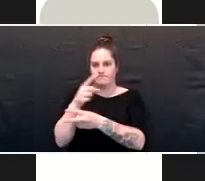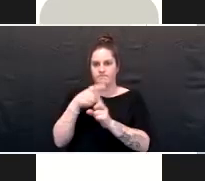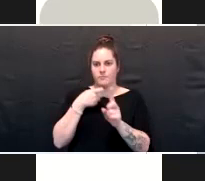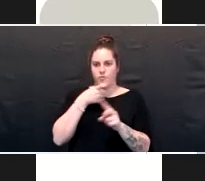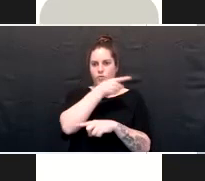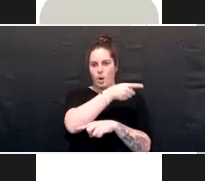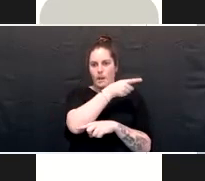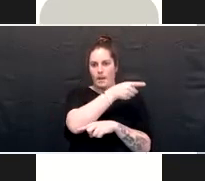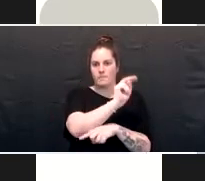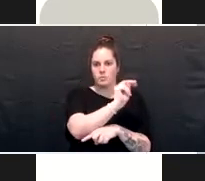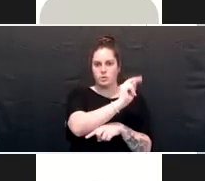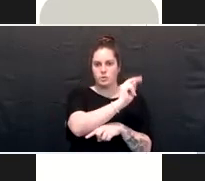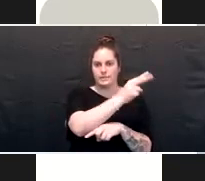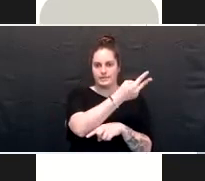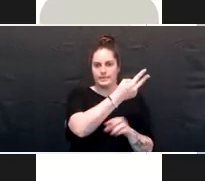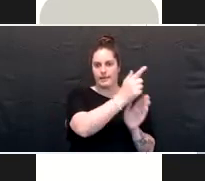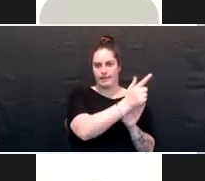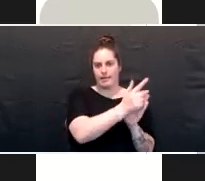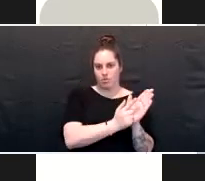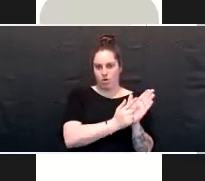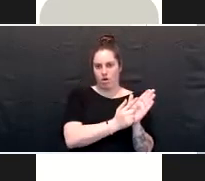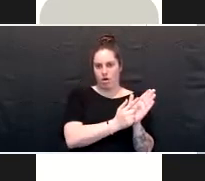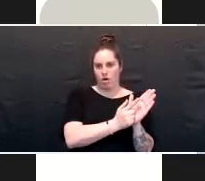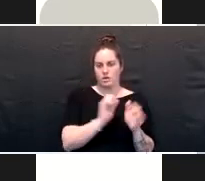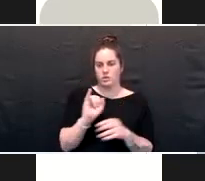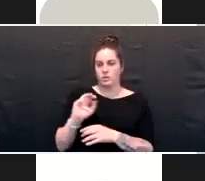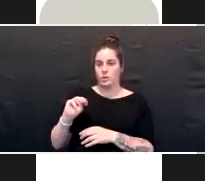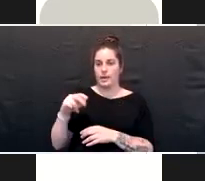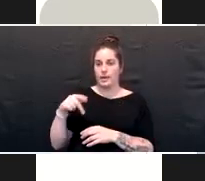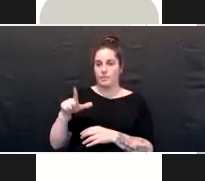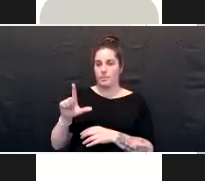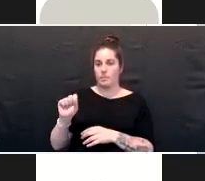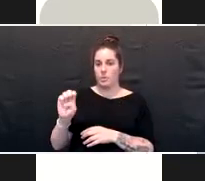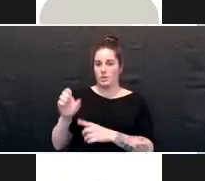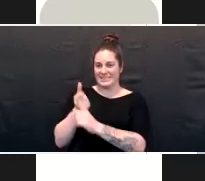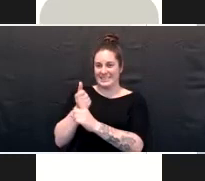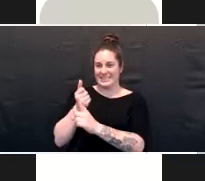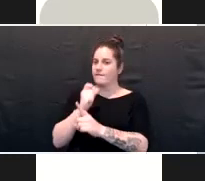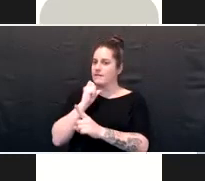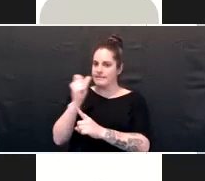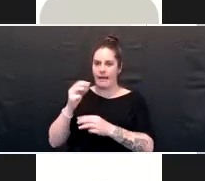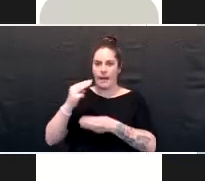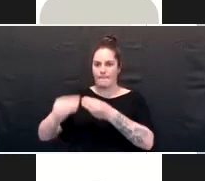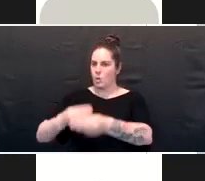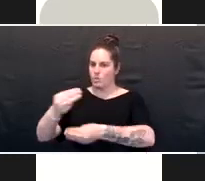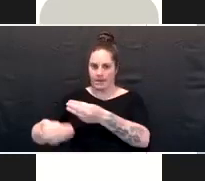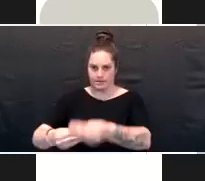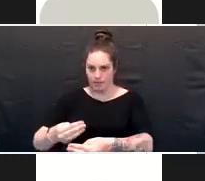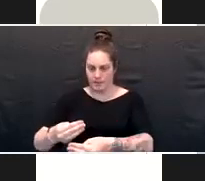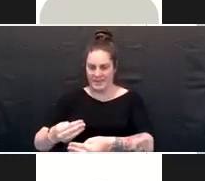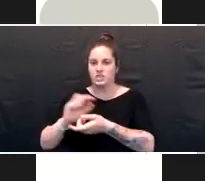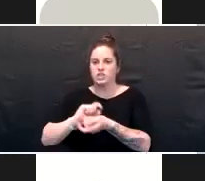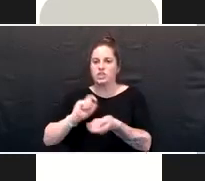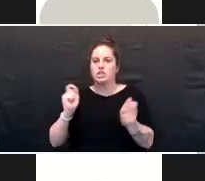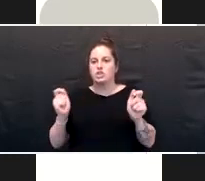Okay. So impulse is not momentum. Impulse is the change in momentum.